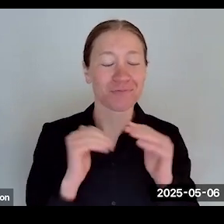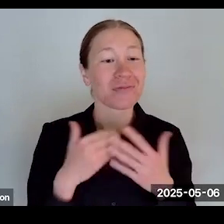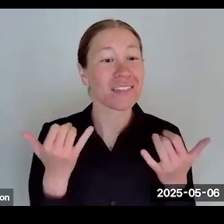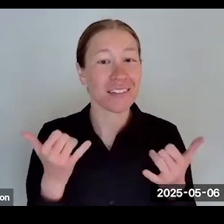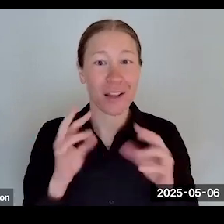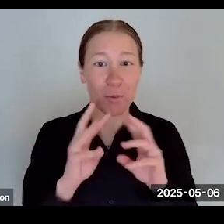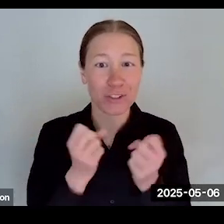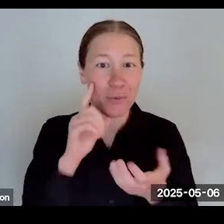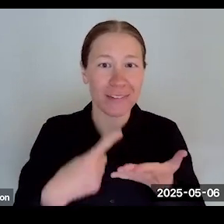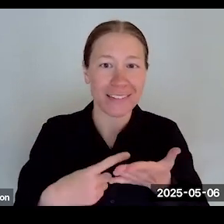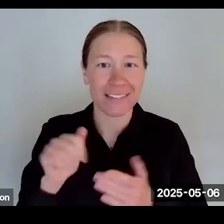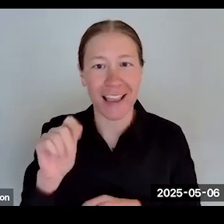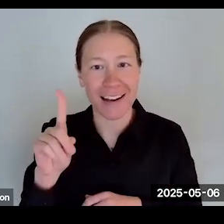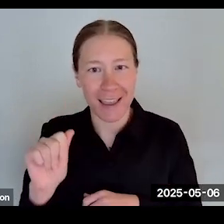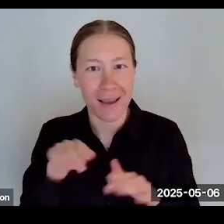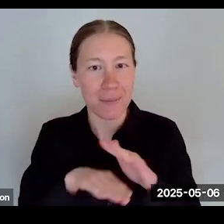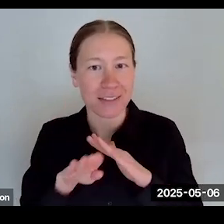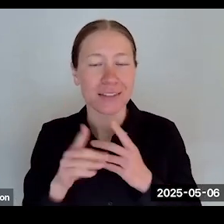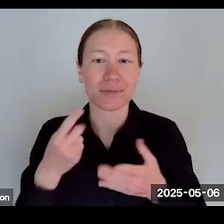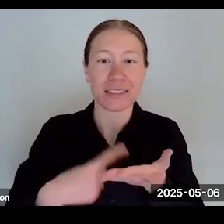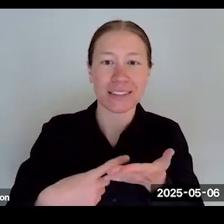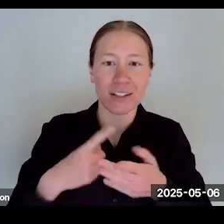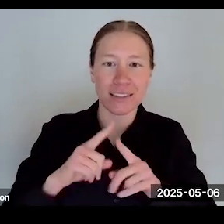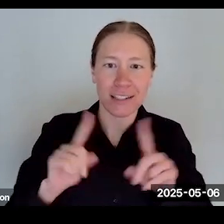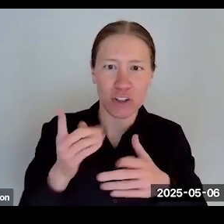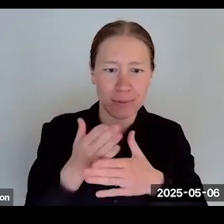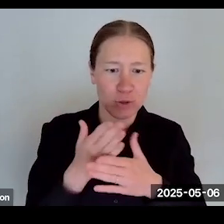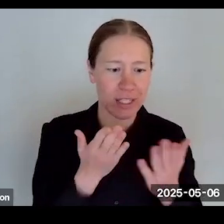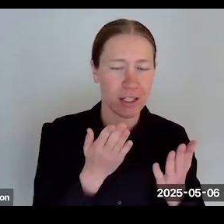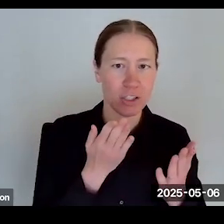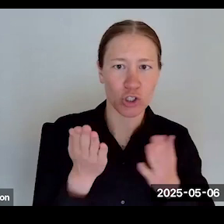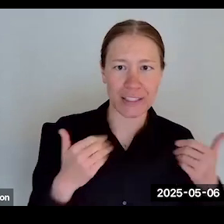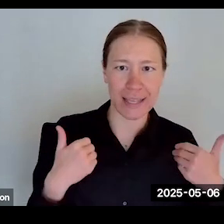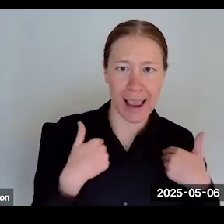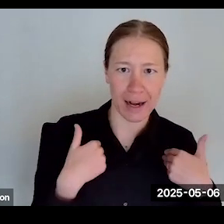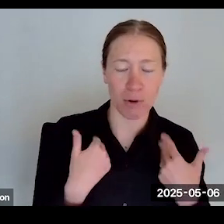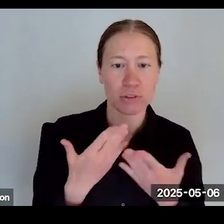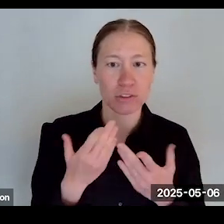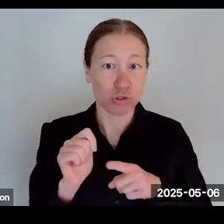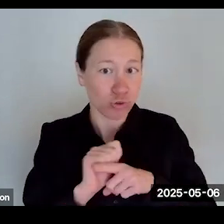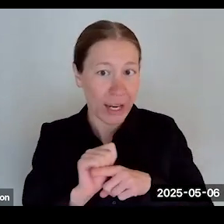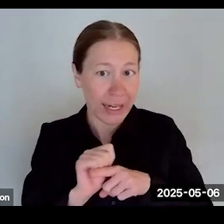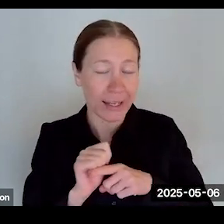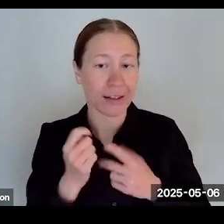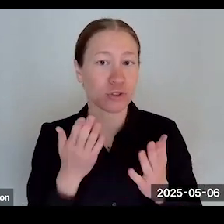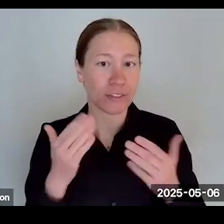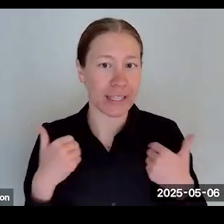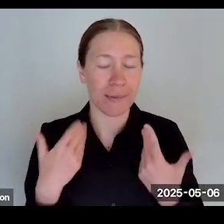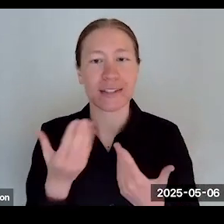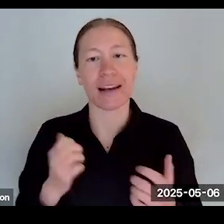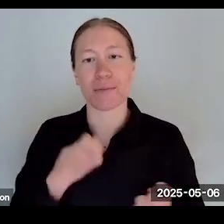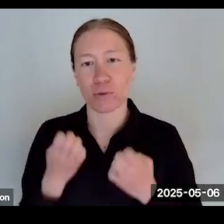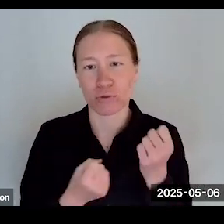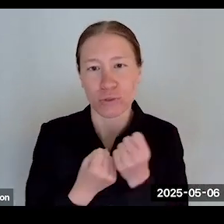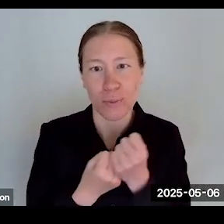some ADA basics, discuss the difference between service animals, those in training, and emotional support animals. We'll go over